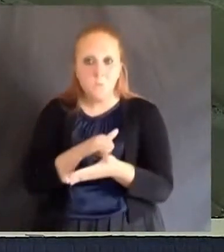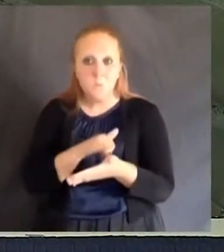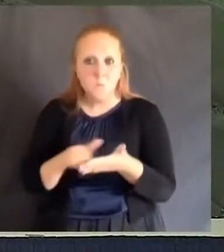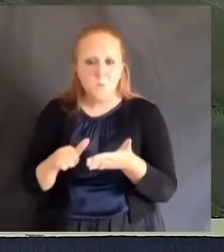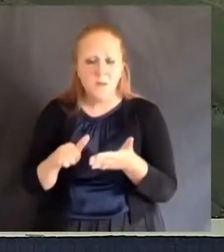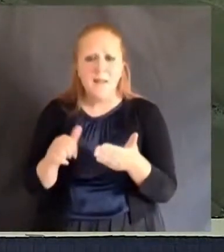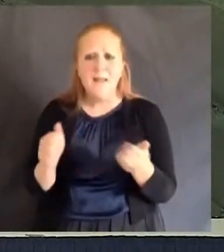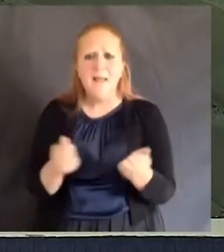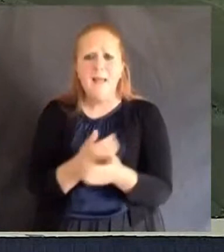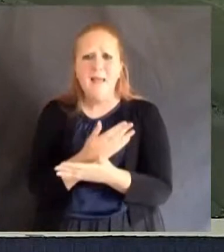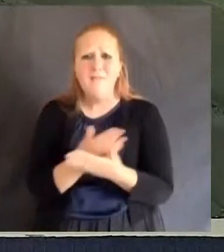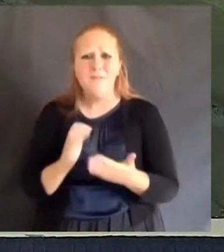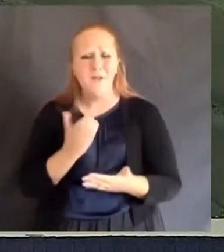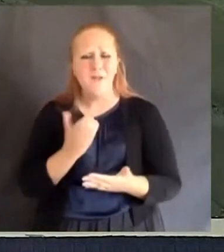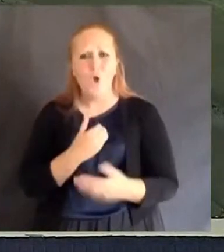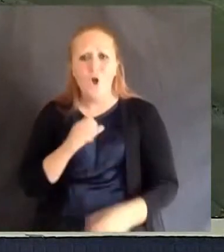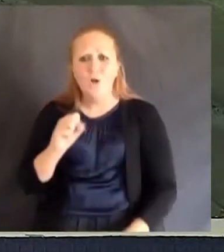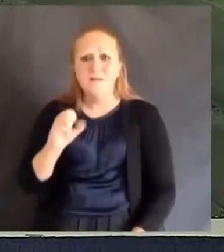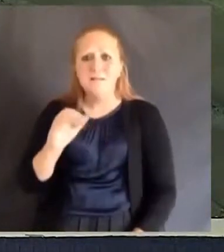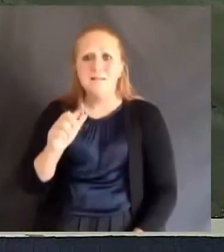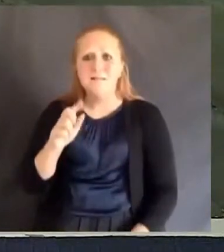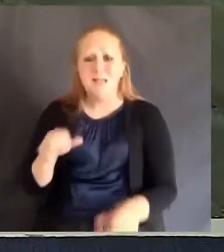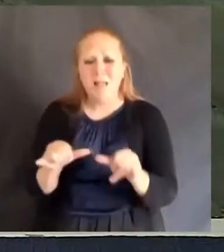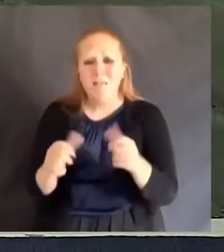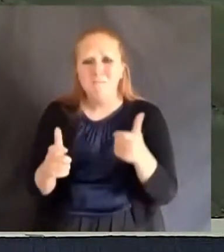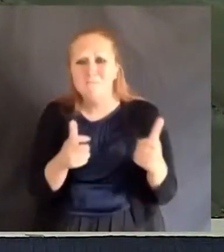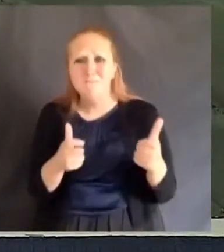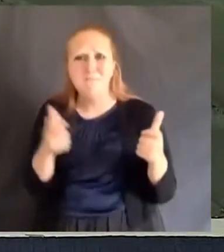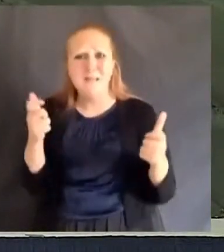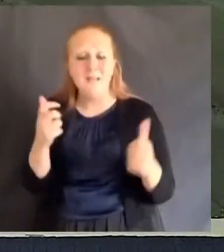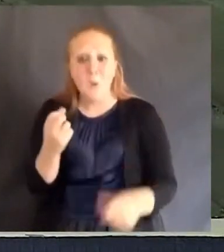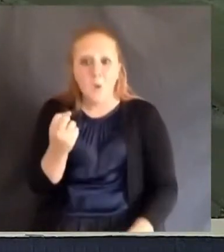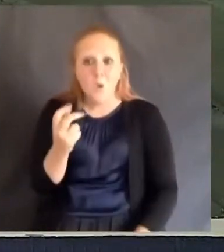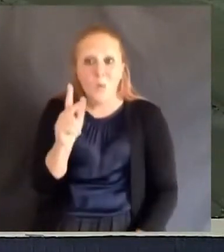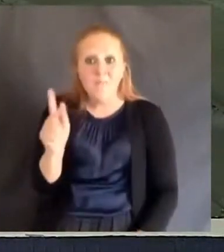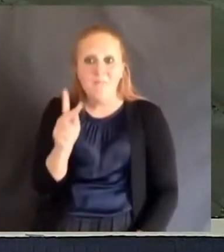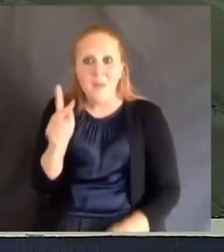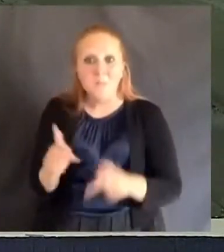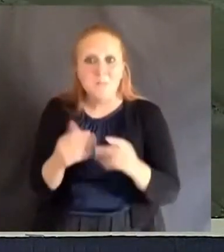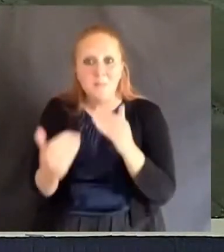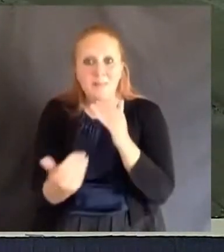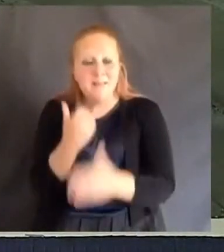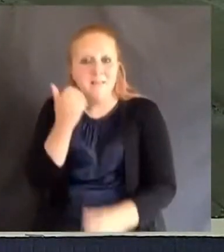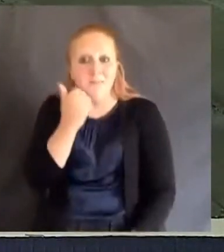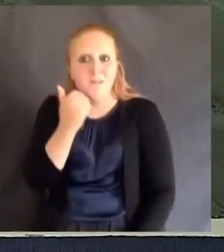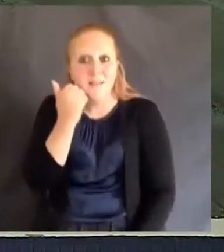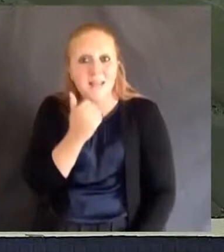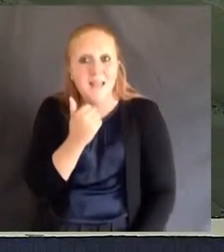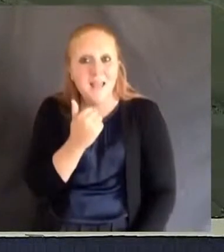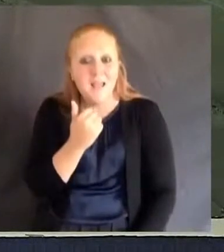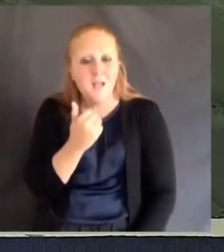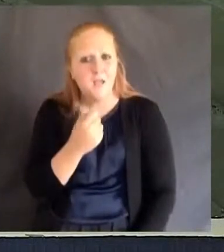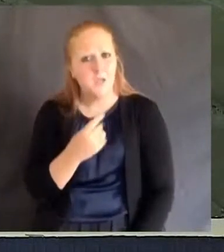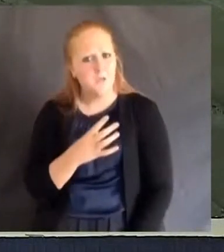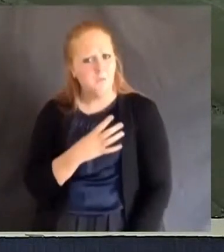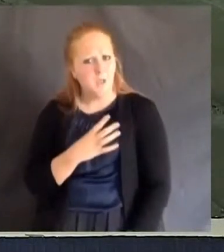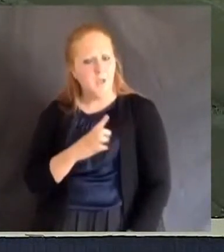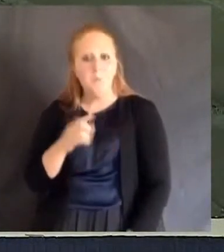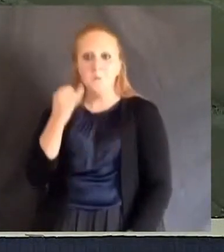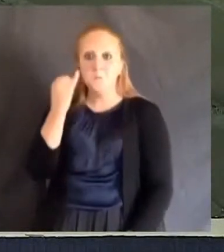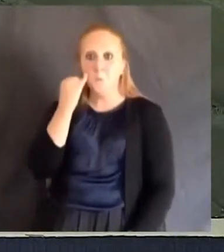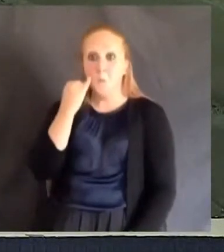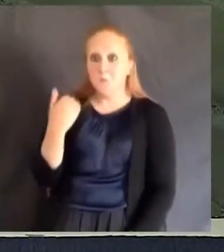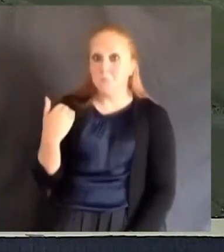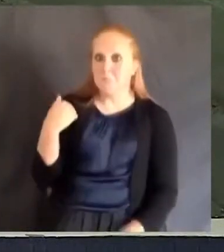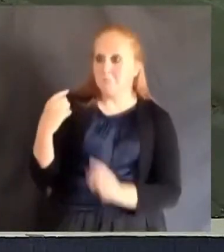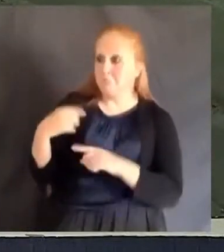the scale is so large, 12,000 people a day. All right, but if you had a test in the last 72 hours, then you're